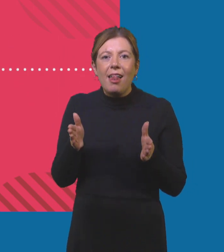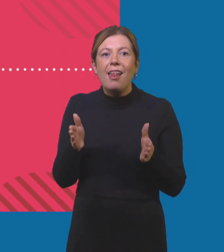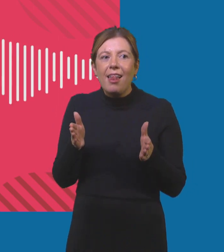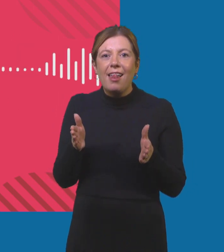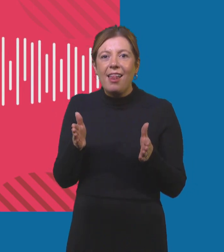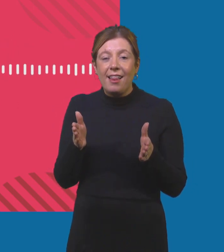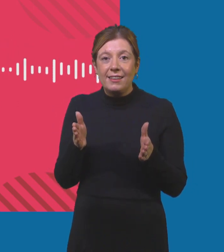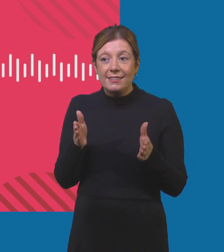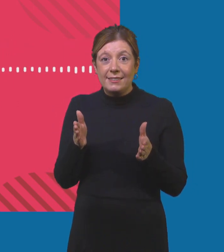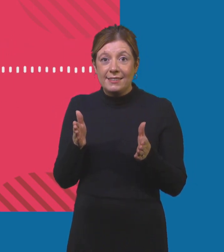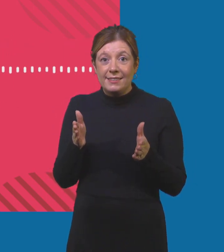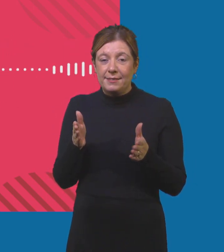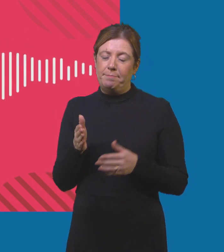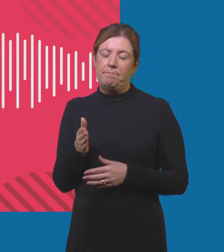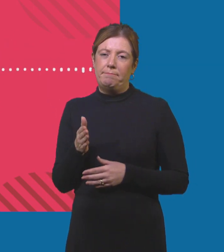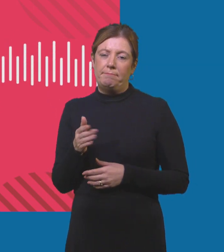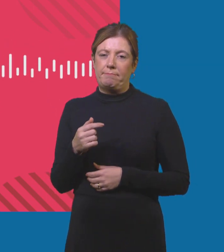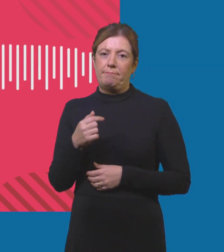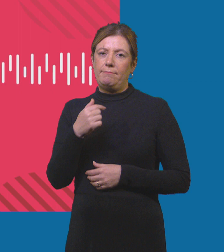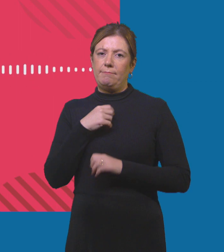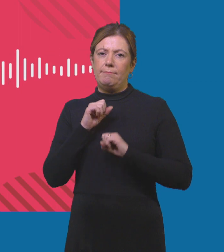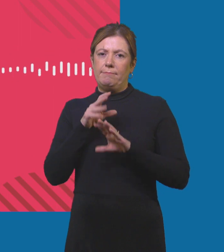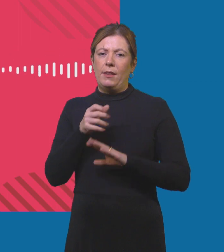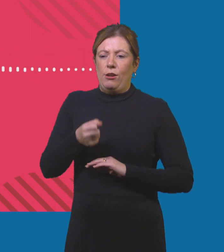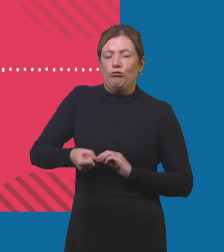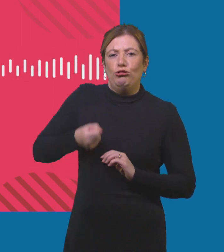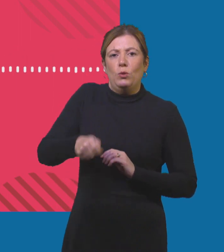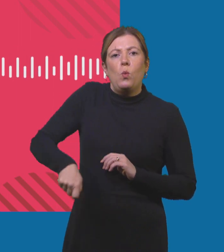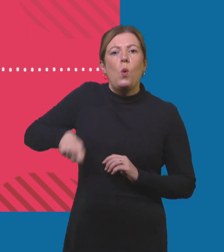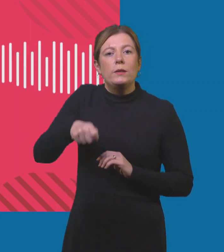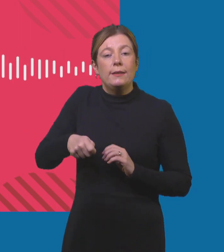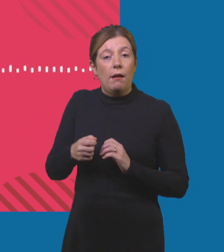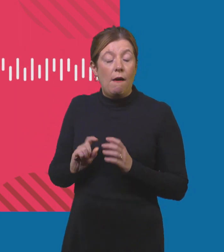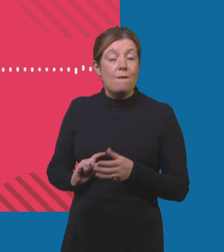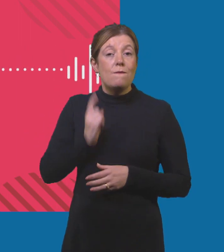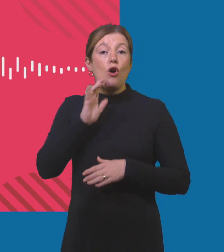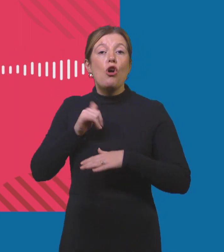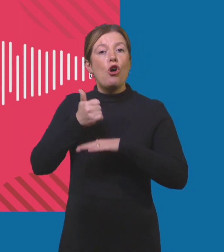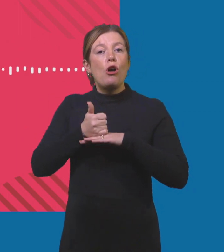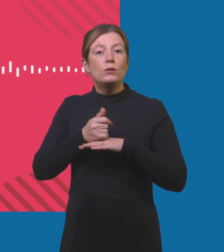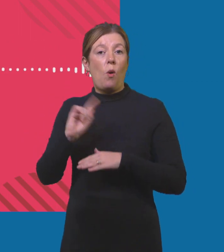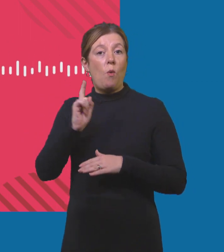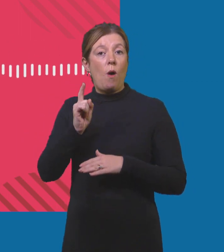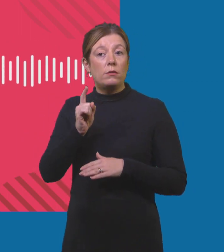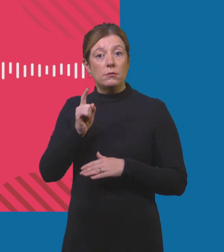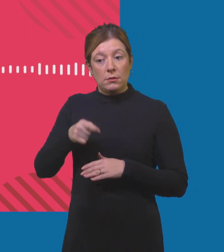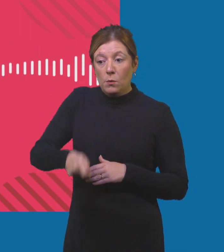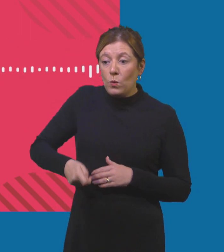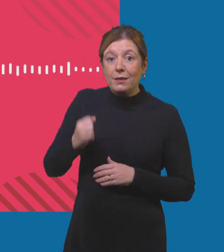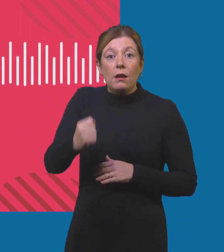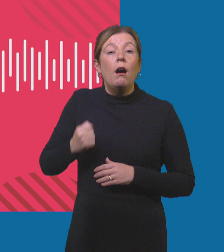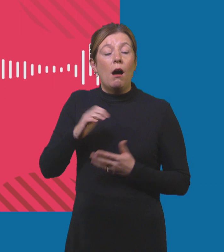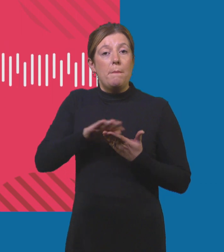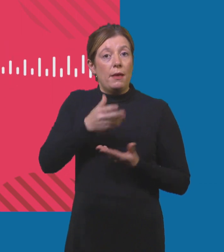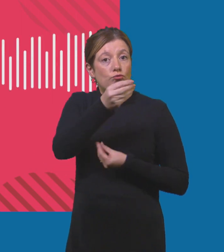season. Our first is Cool Crutches and Walking Sticks launches the UK's first walking aid recycling scheme. Oh, wow. So